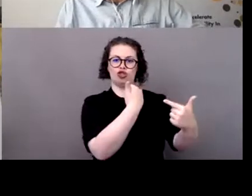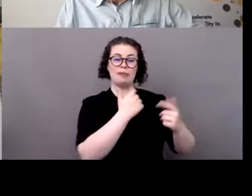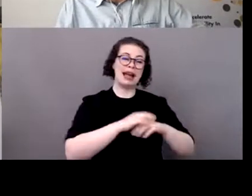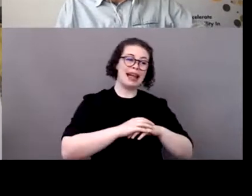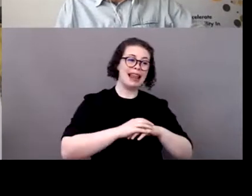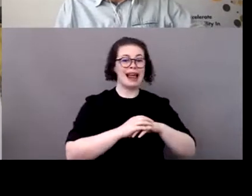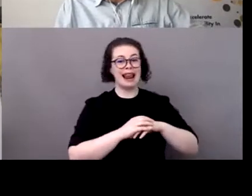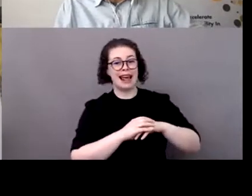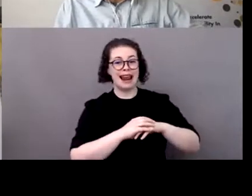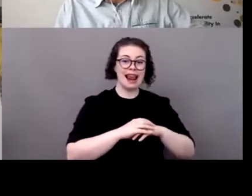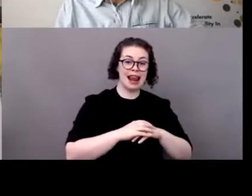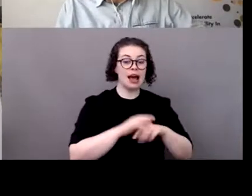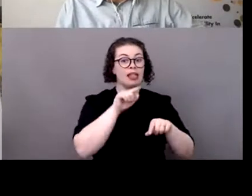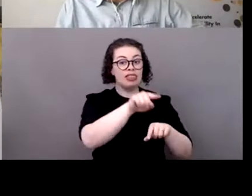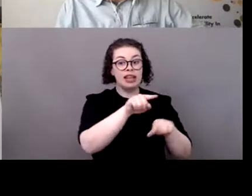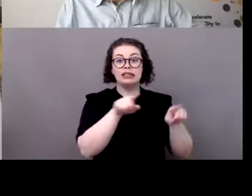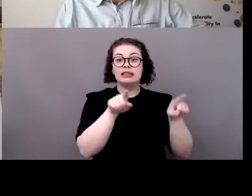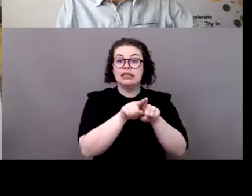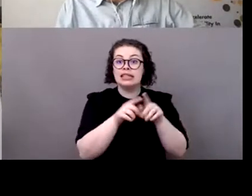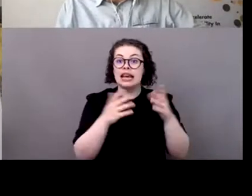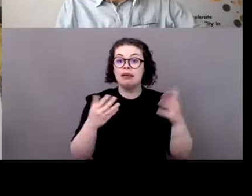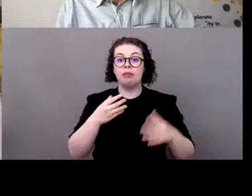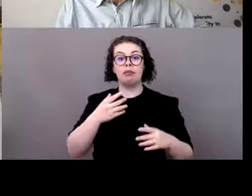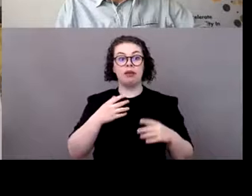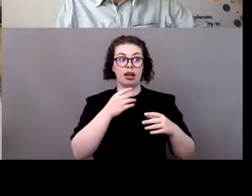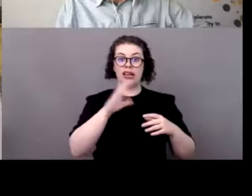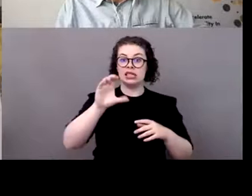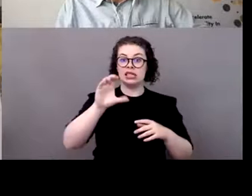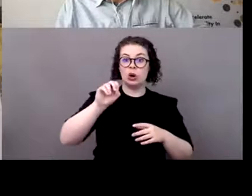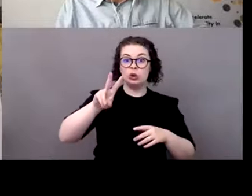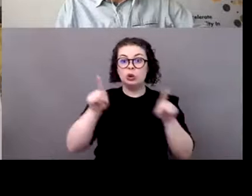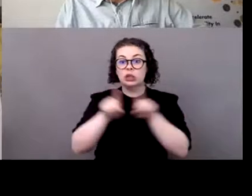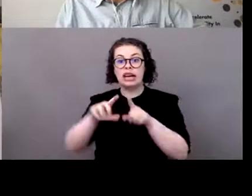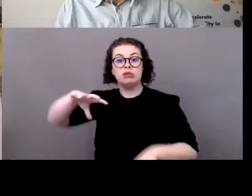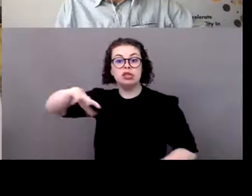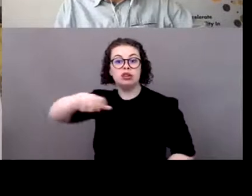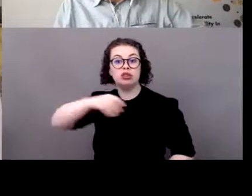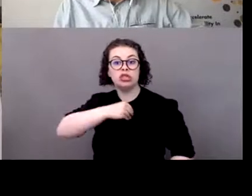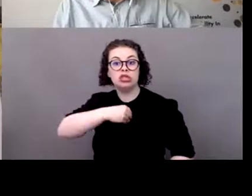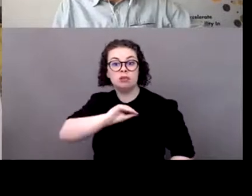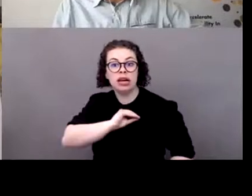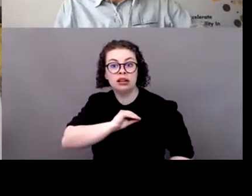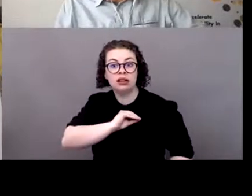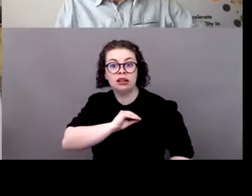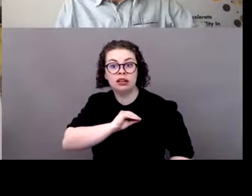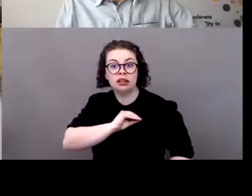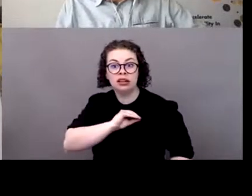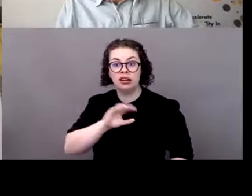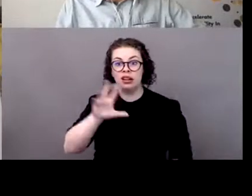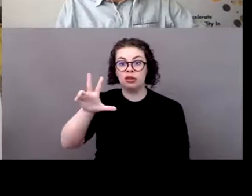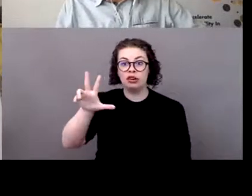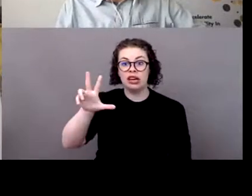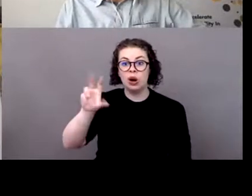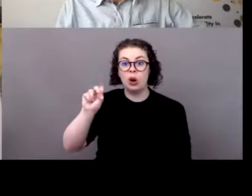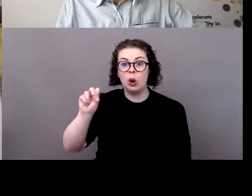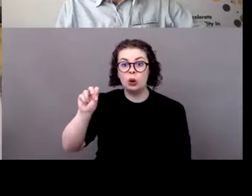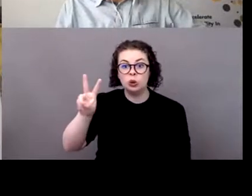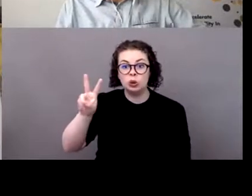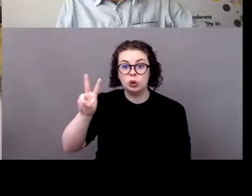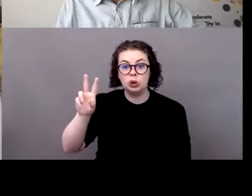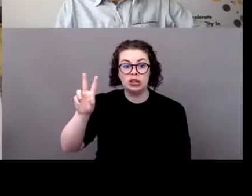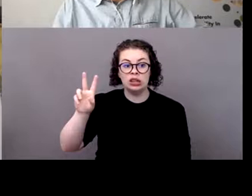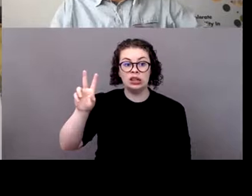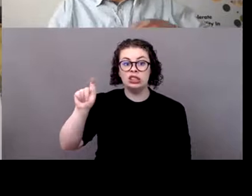Spain, 300 million tons. So I don't know, Benjamin, that's like 100 times the estimate of the Paris